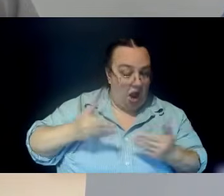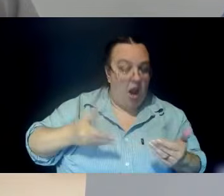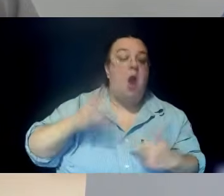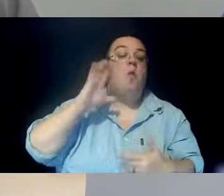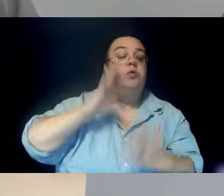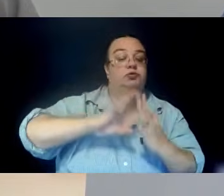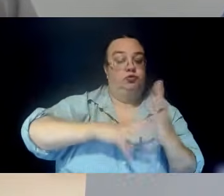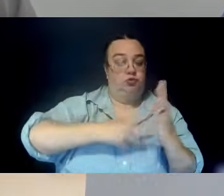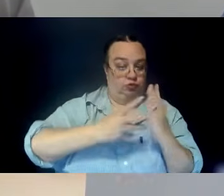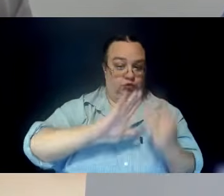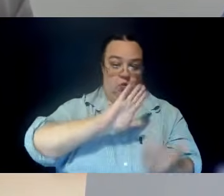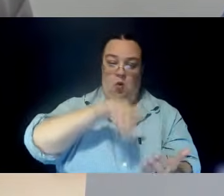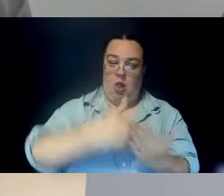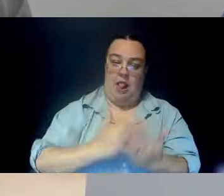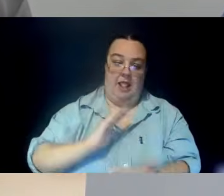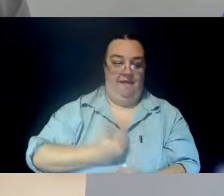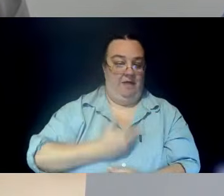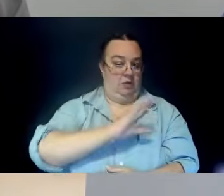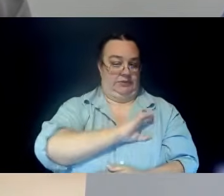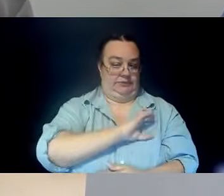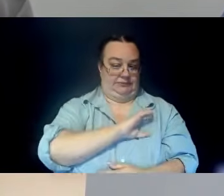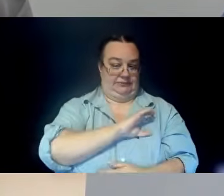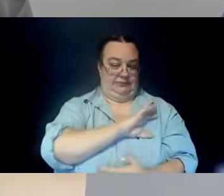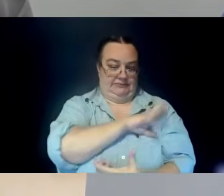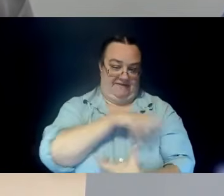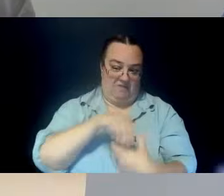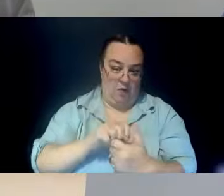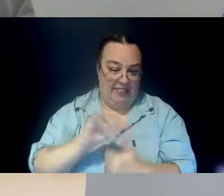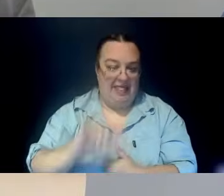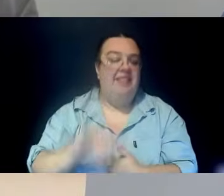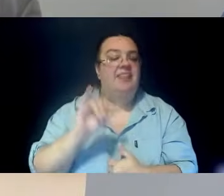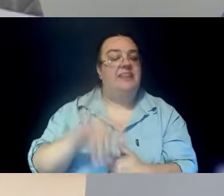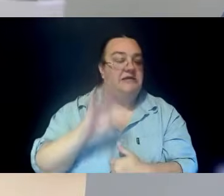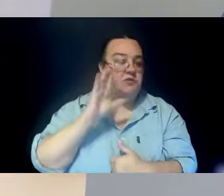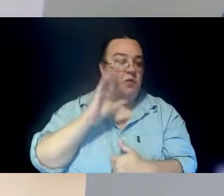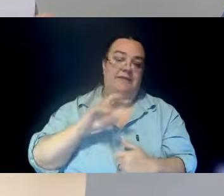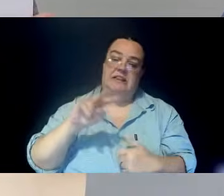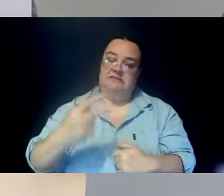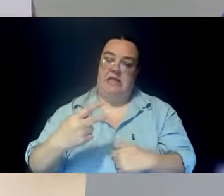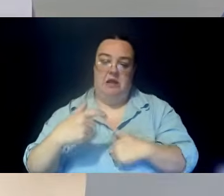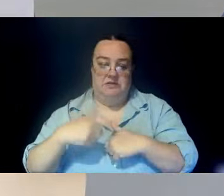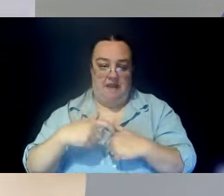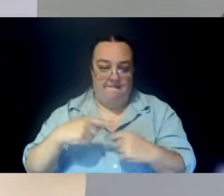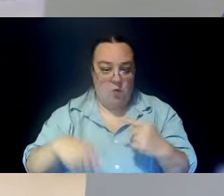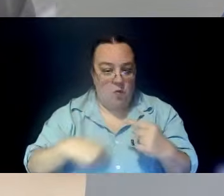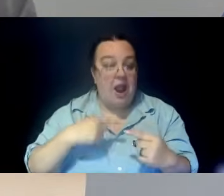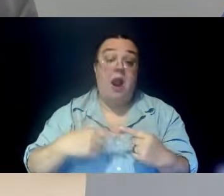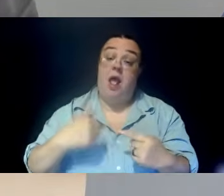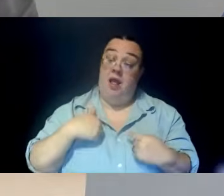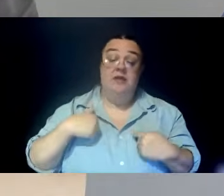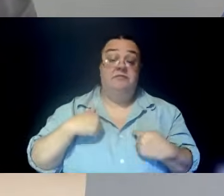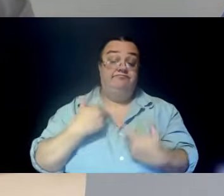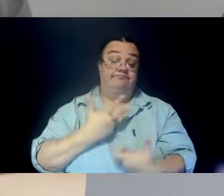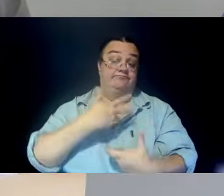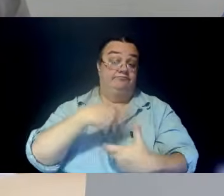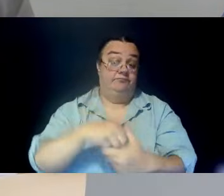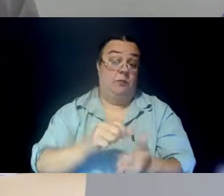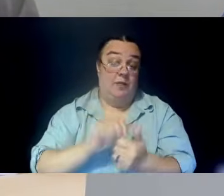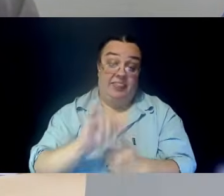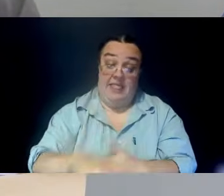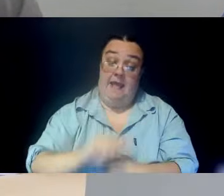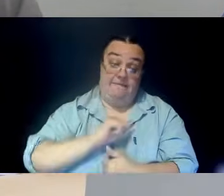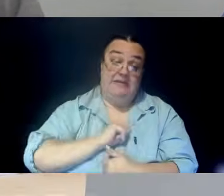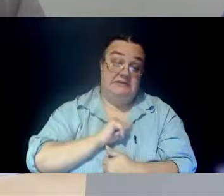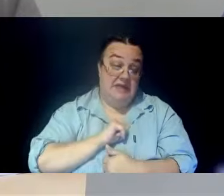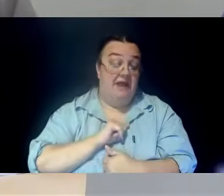our officers to participate in that. This will be the second go-round, so I've participated in it myself, and I found that it